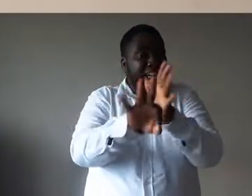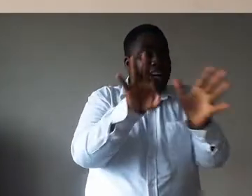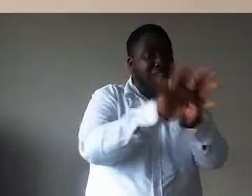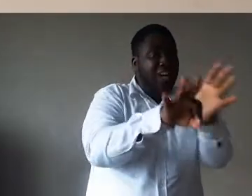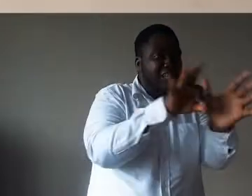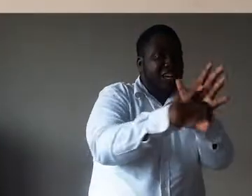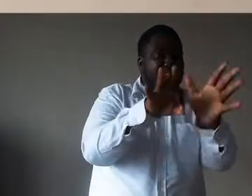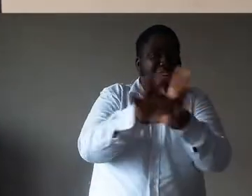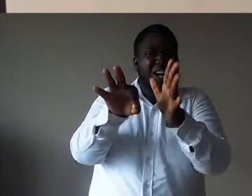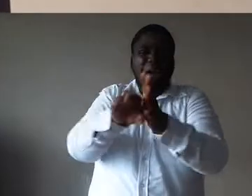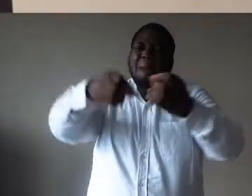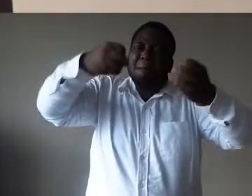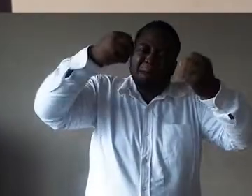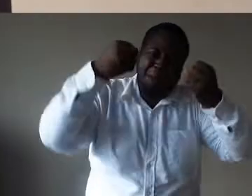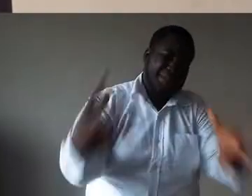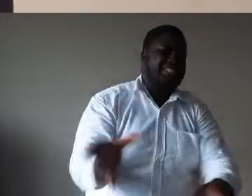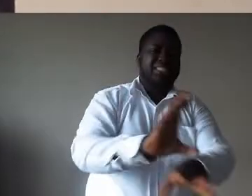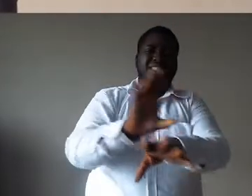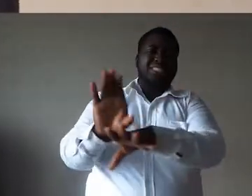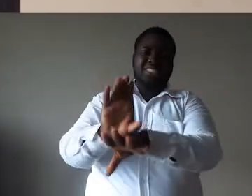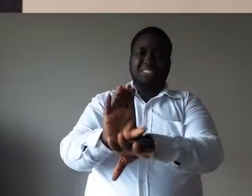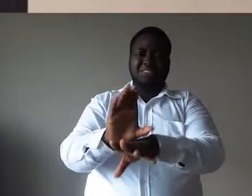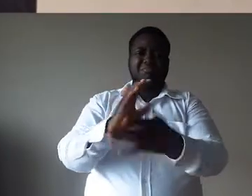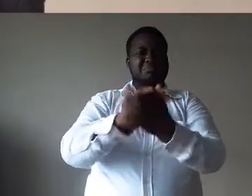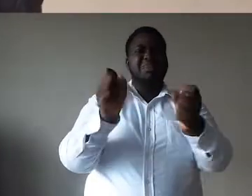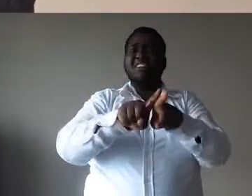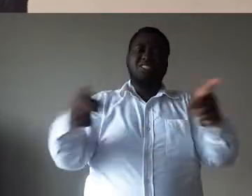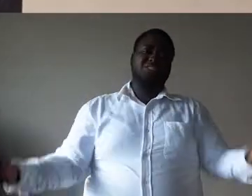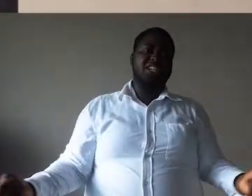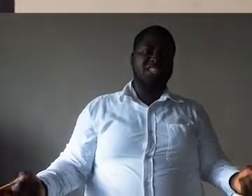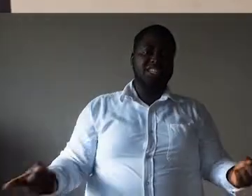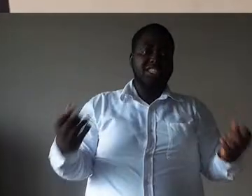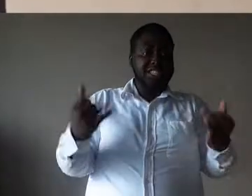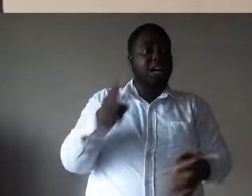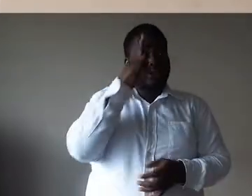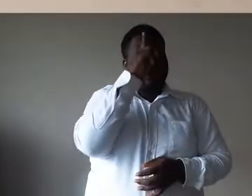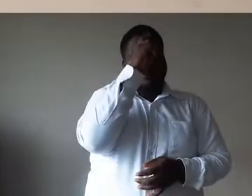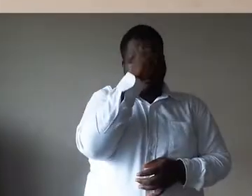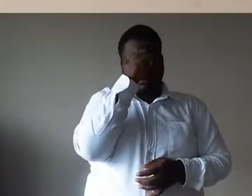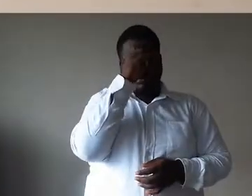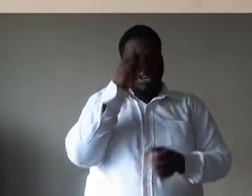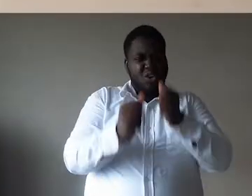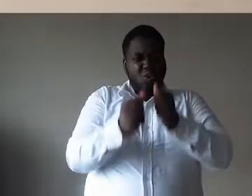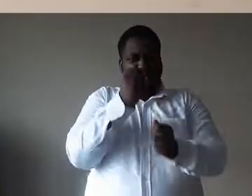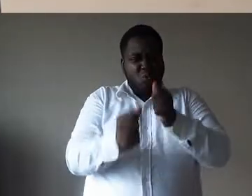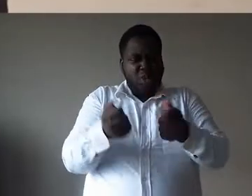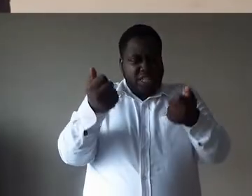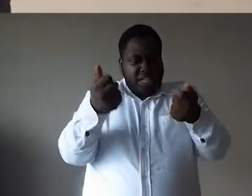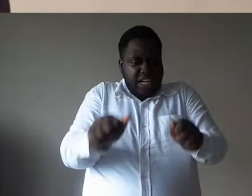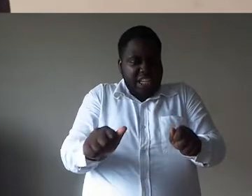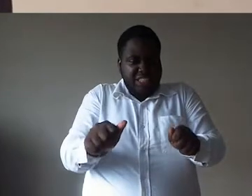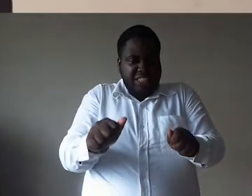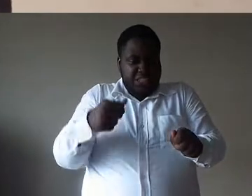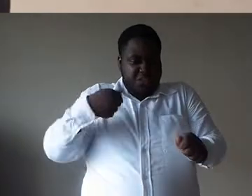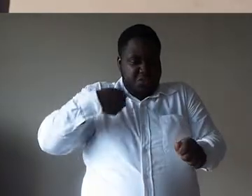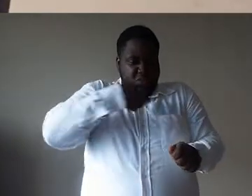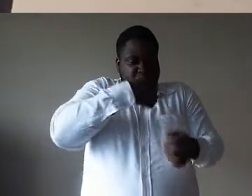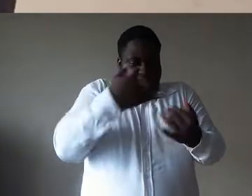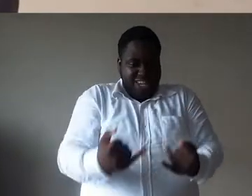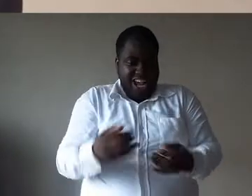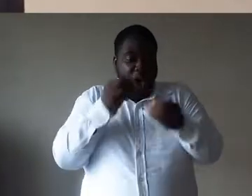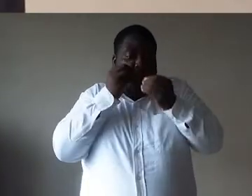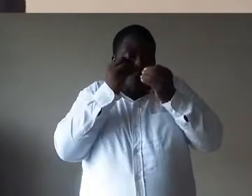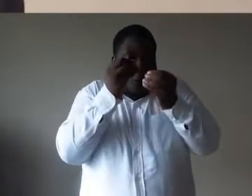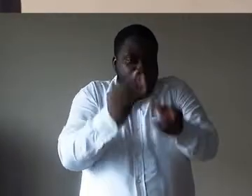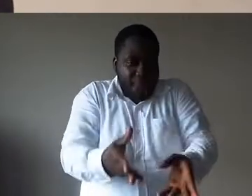we speak, new denominations spring up. And we ask ourselves, which among these will send us to heaven? Can I do anything